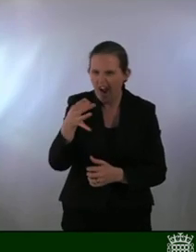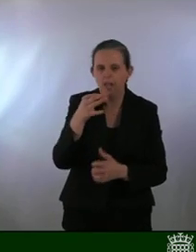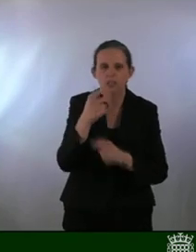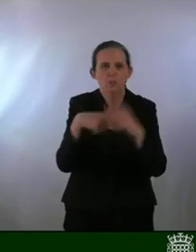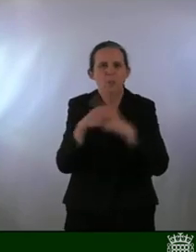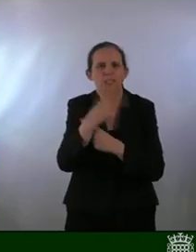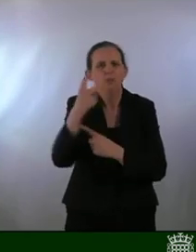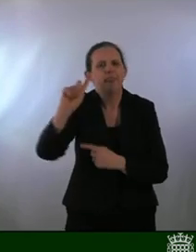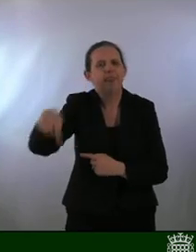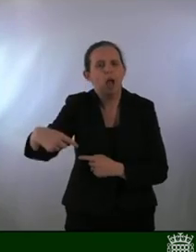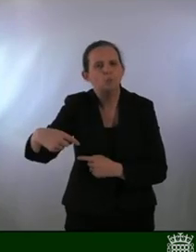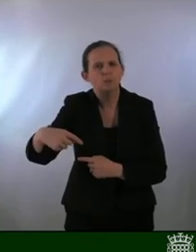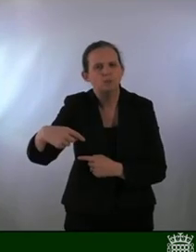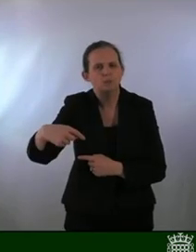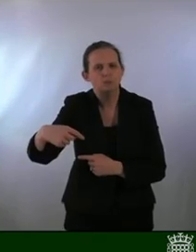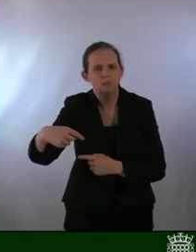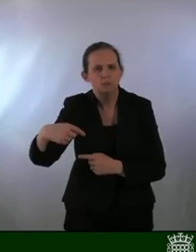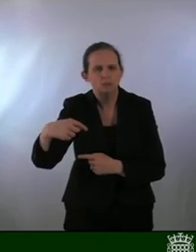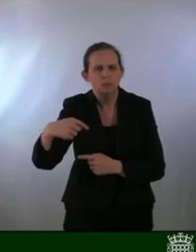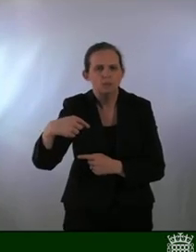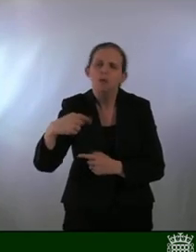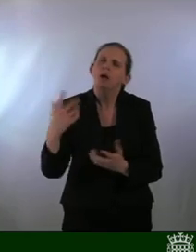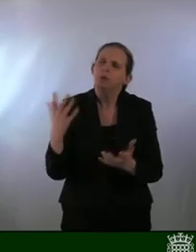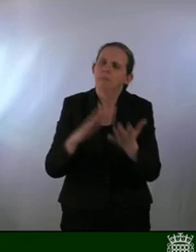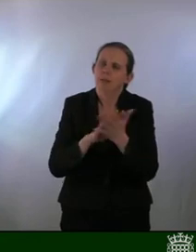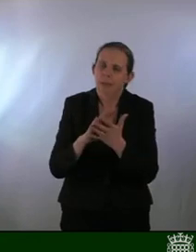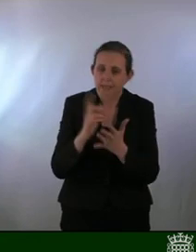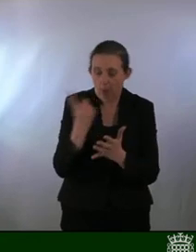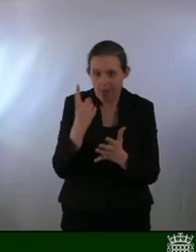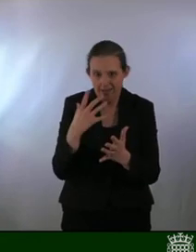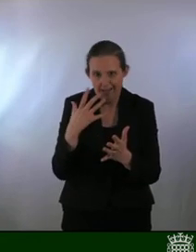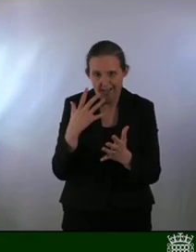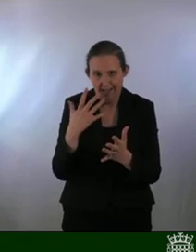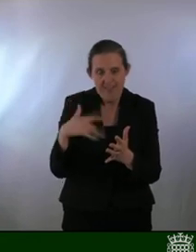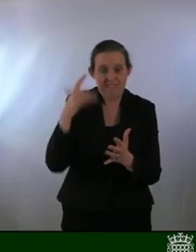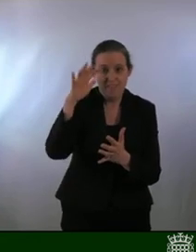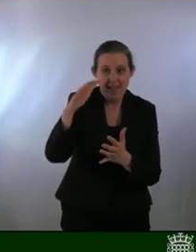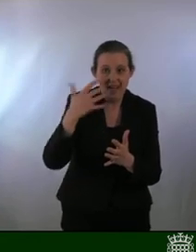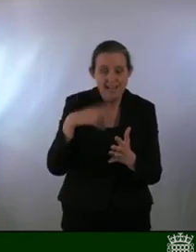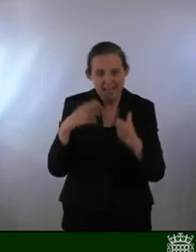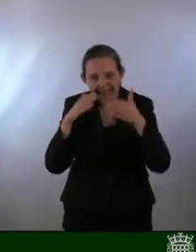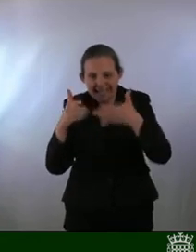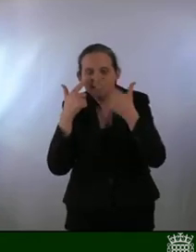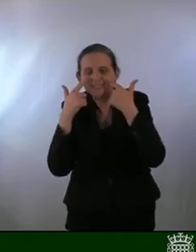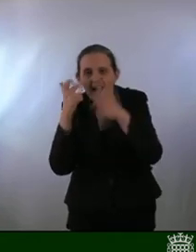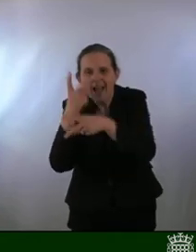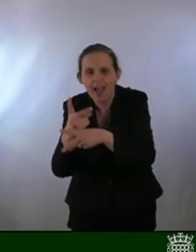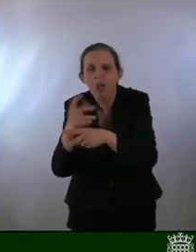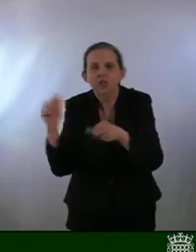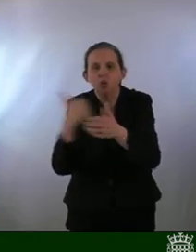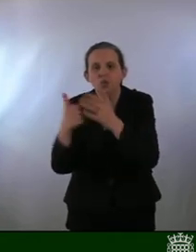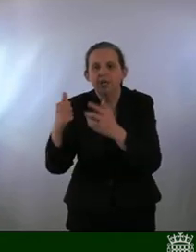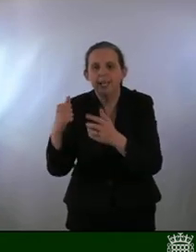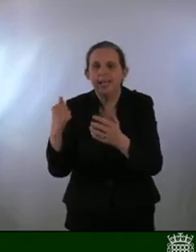normal circumstances, anyone requiring intensive care in Shetland is taken by air ambulance to mainland